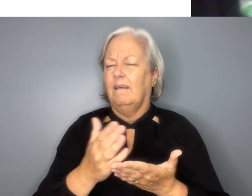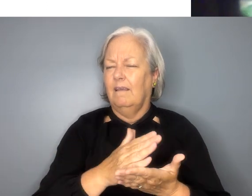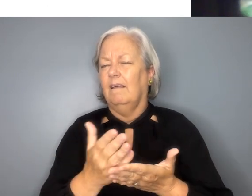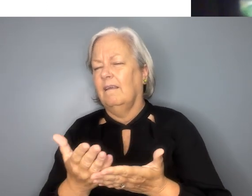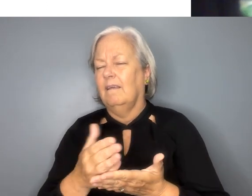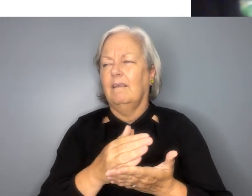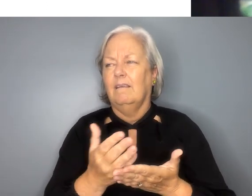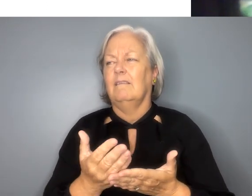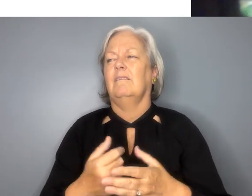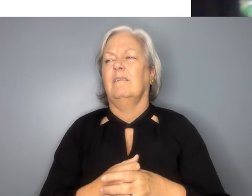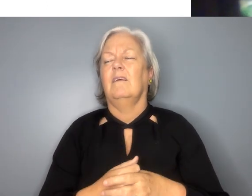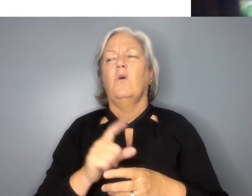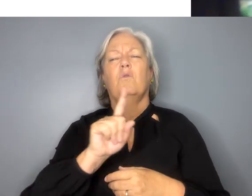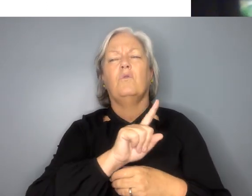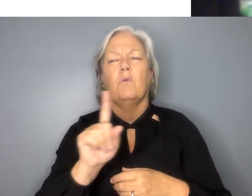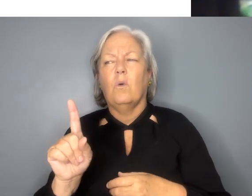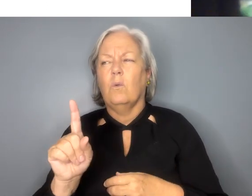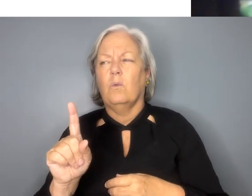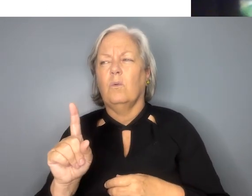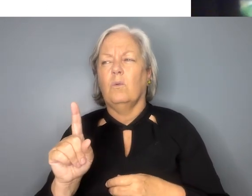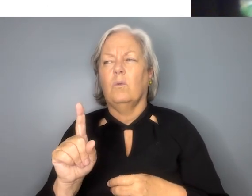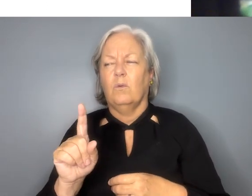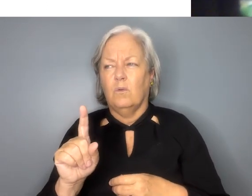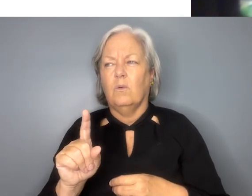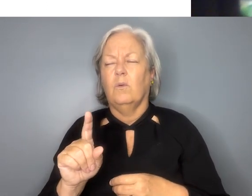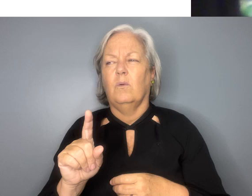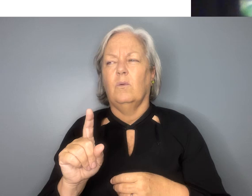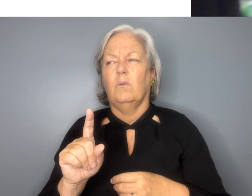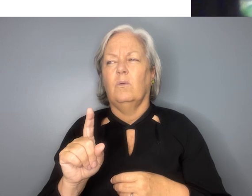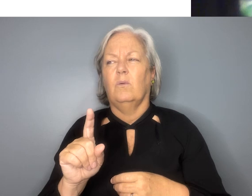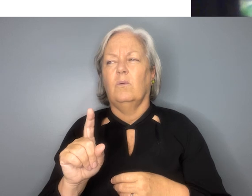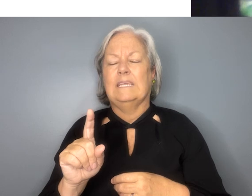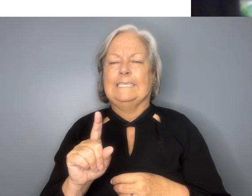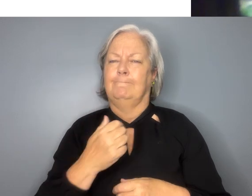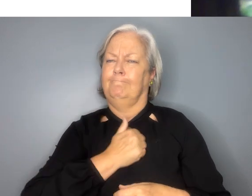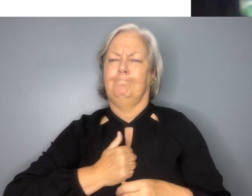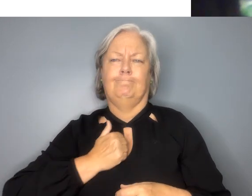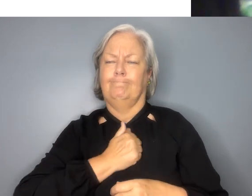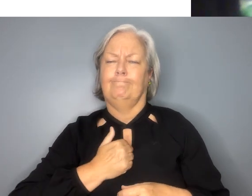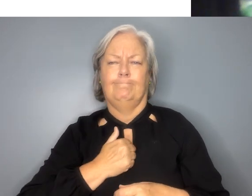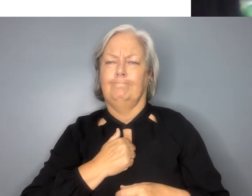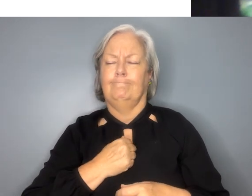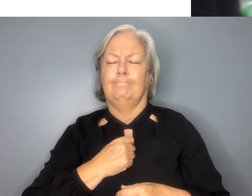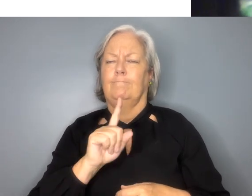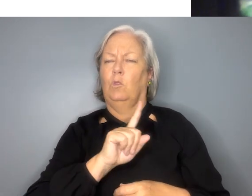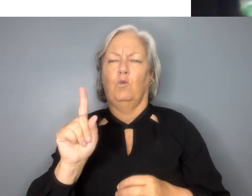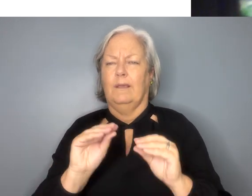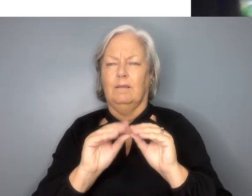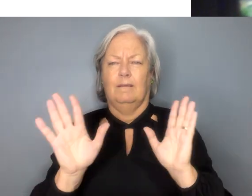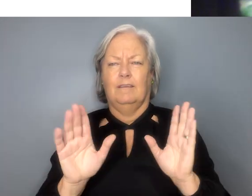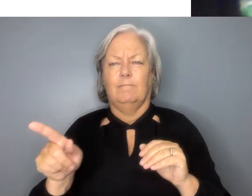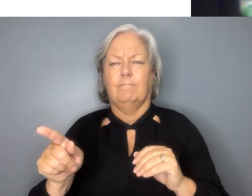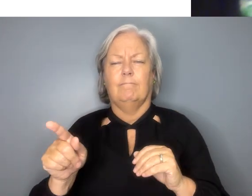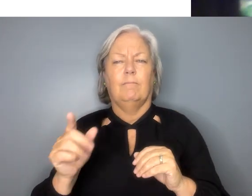earlier signs of gender experimentation or open dysphoria. But when you look at it through the lens